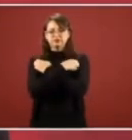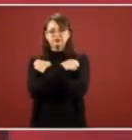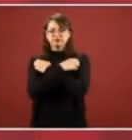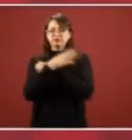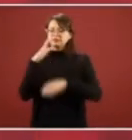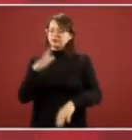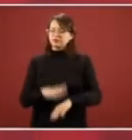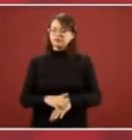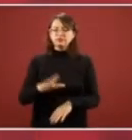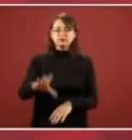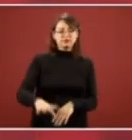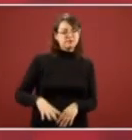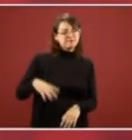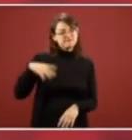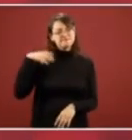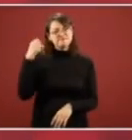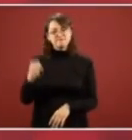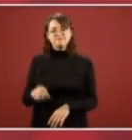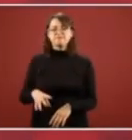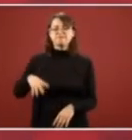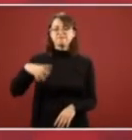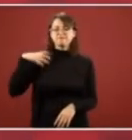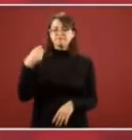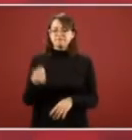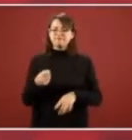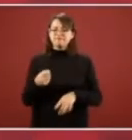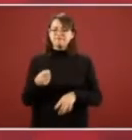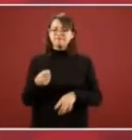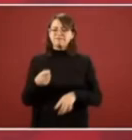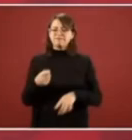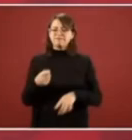Reforzando mucho todo el trabajo.